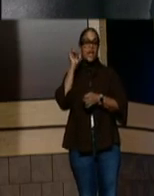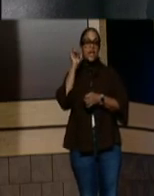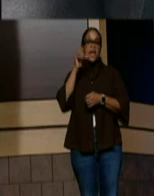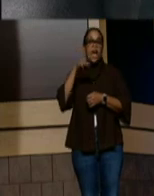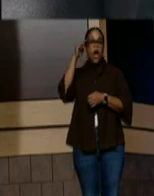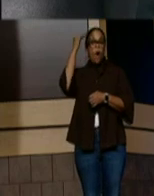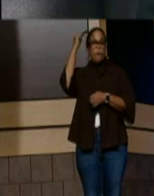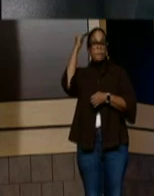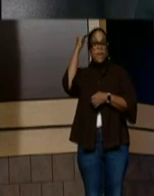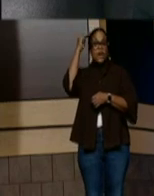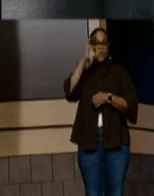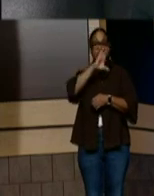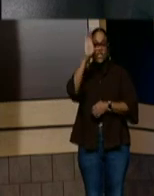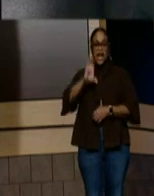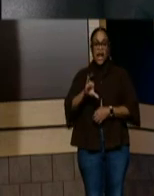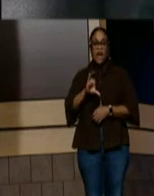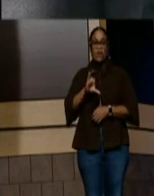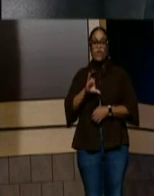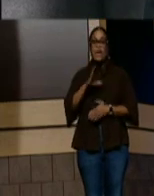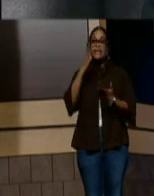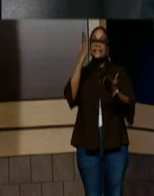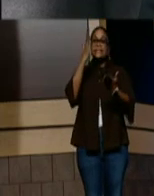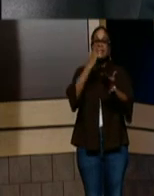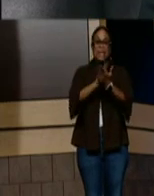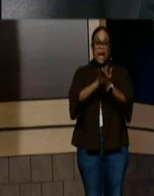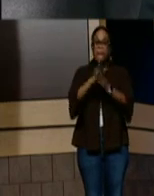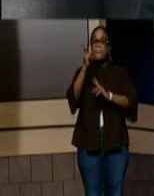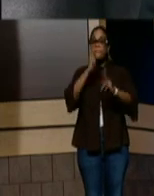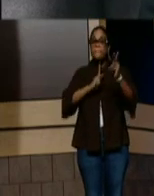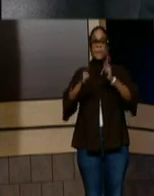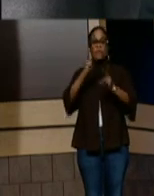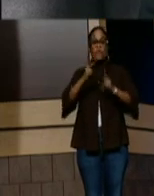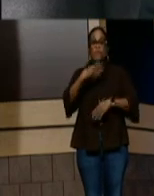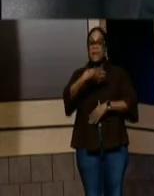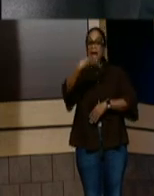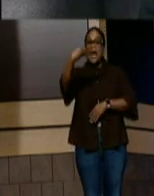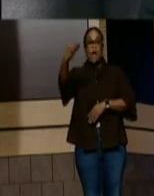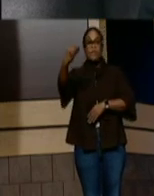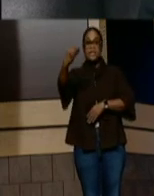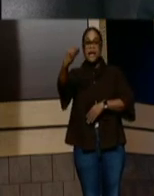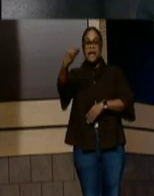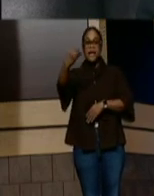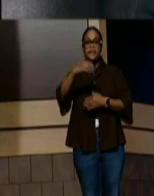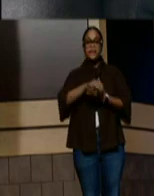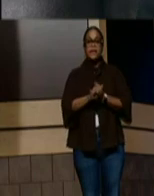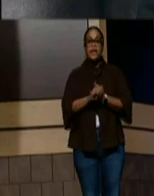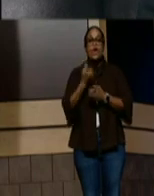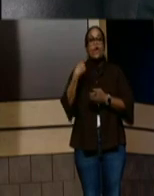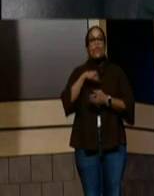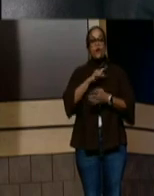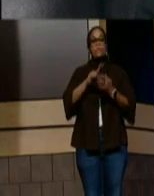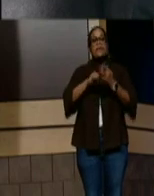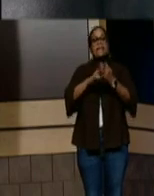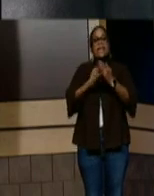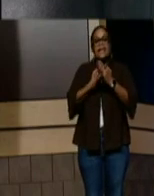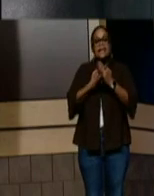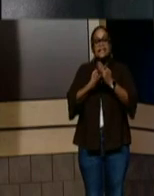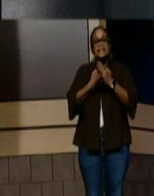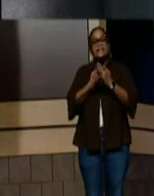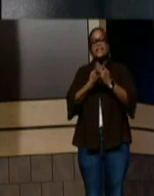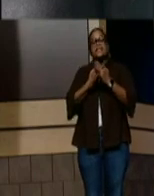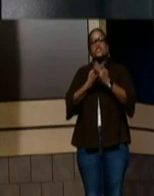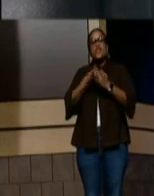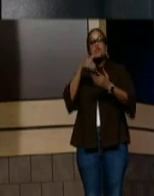Chicago had to close the lakefront. Well, if you notice that when we began to shelter in place, they didn't